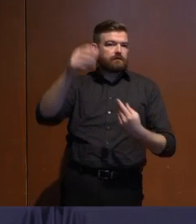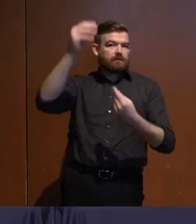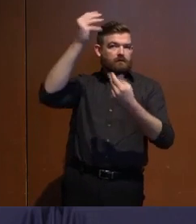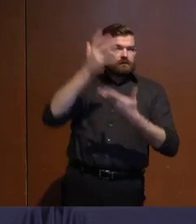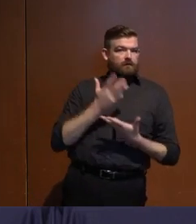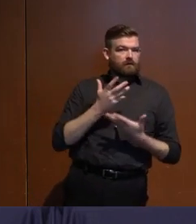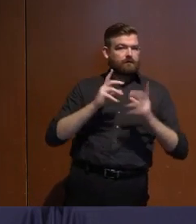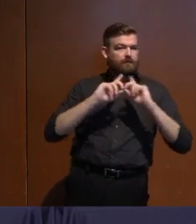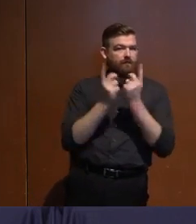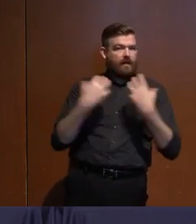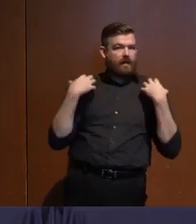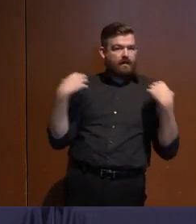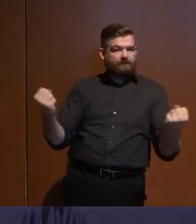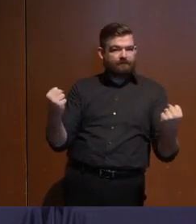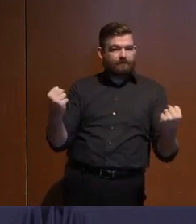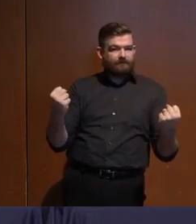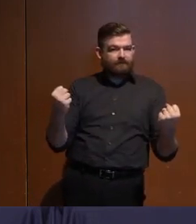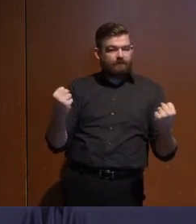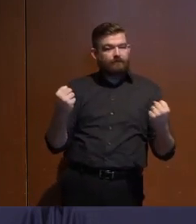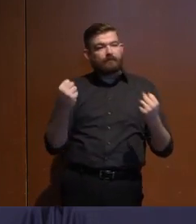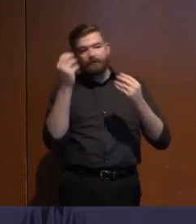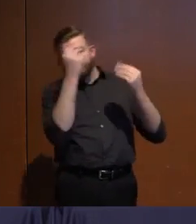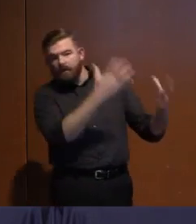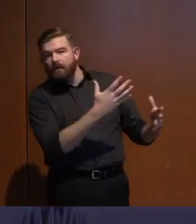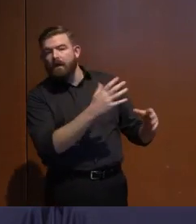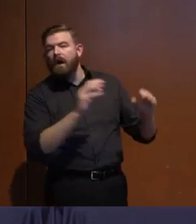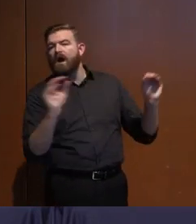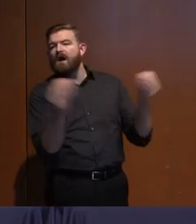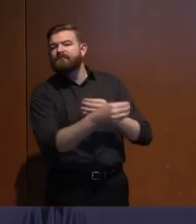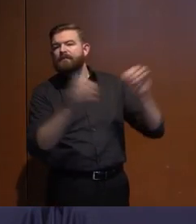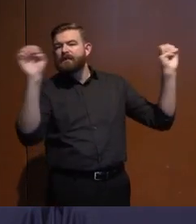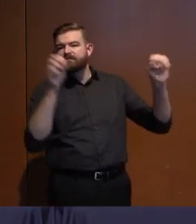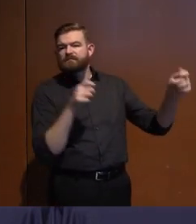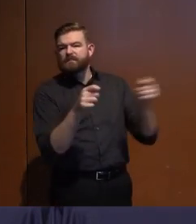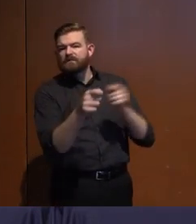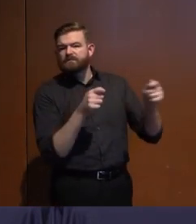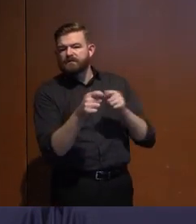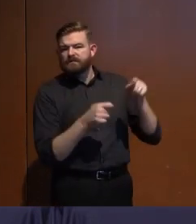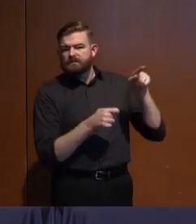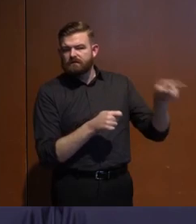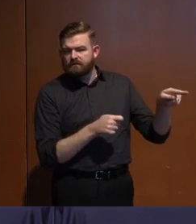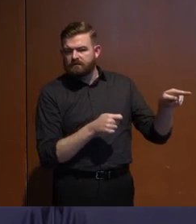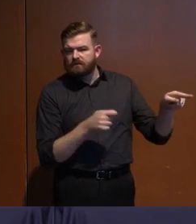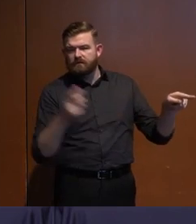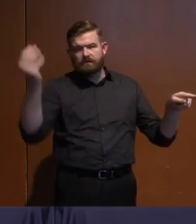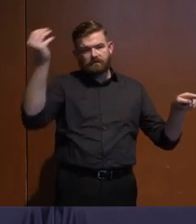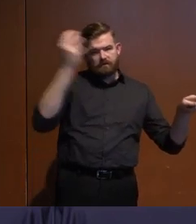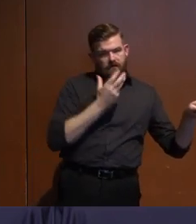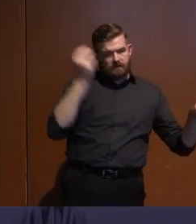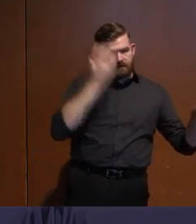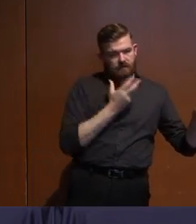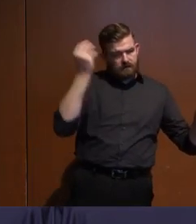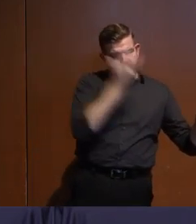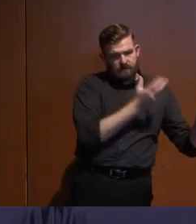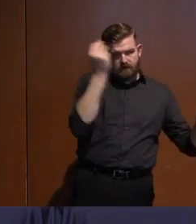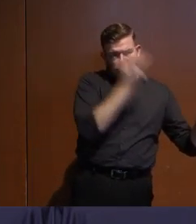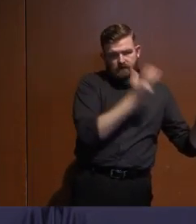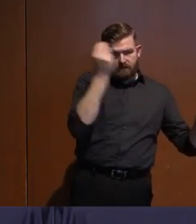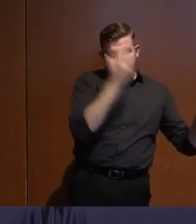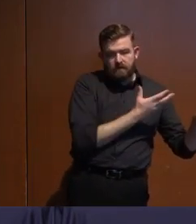Office of Emergency Management within the New Jersey State Police on a daily basis data concerning their